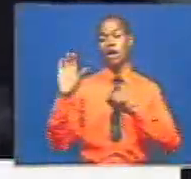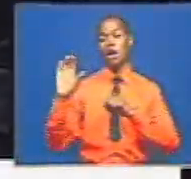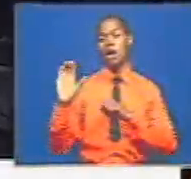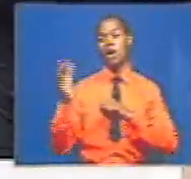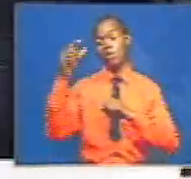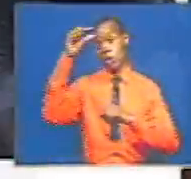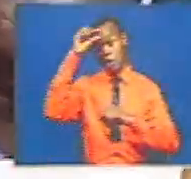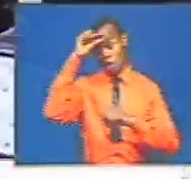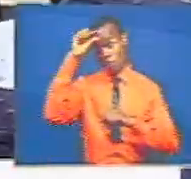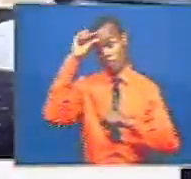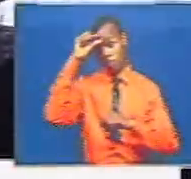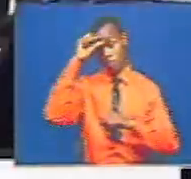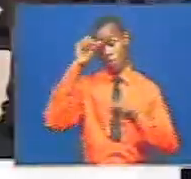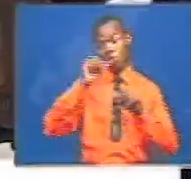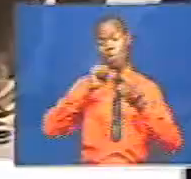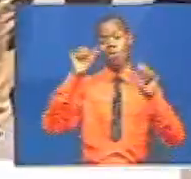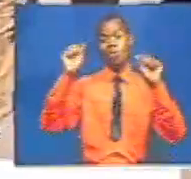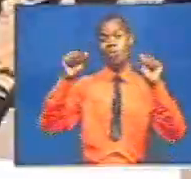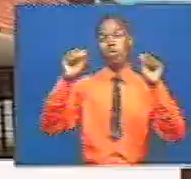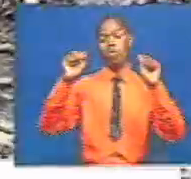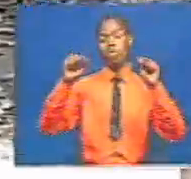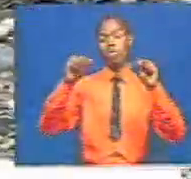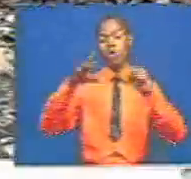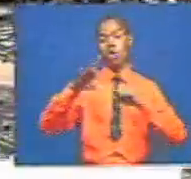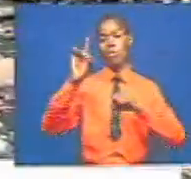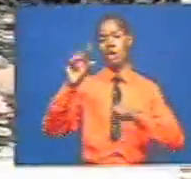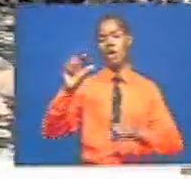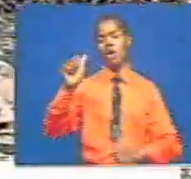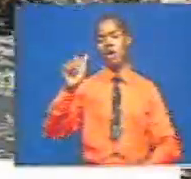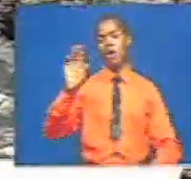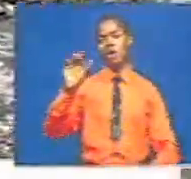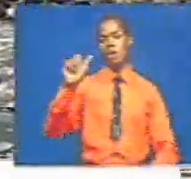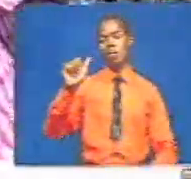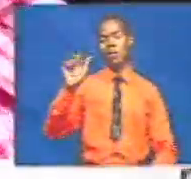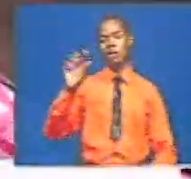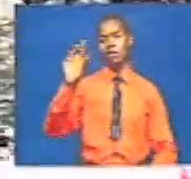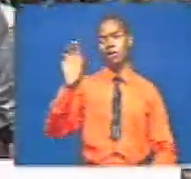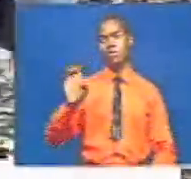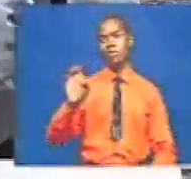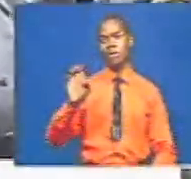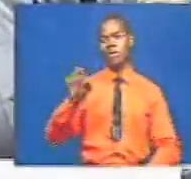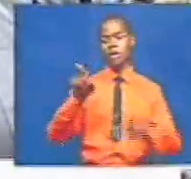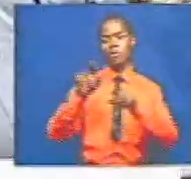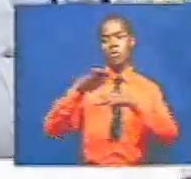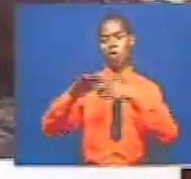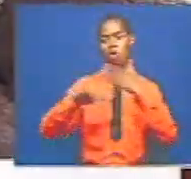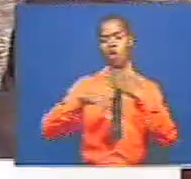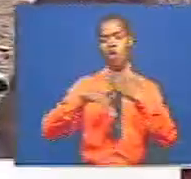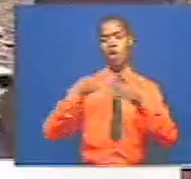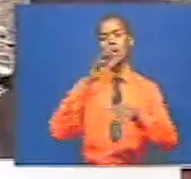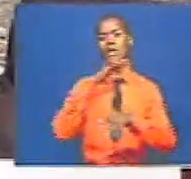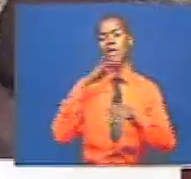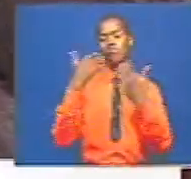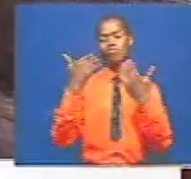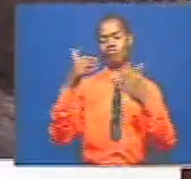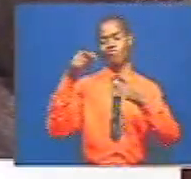unable to collect garbage, and they are discharging solid waste to our rivers. And I can